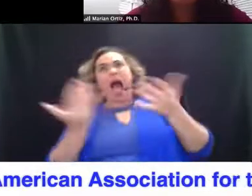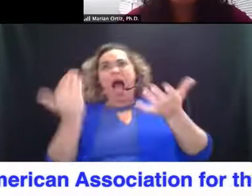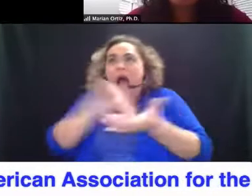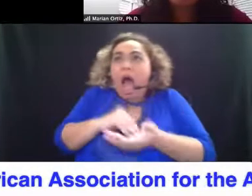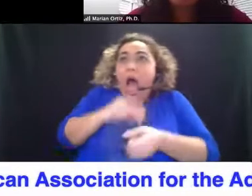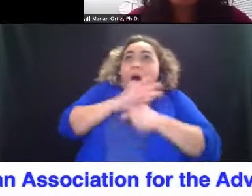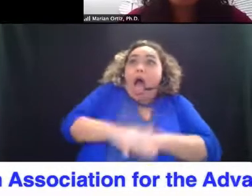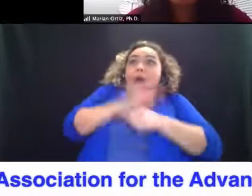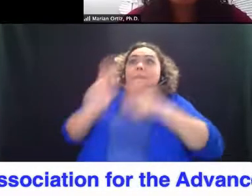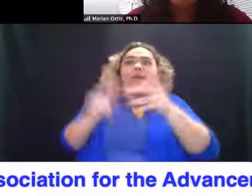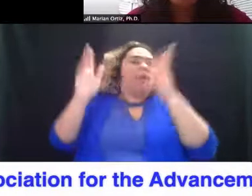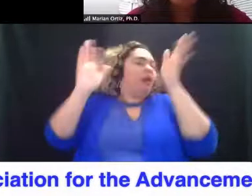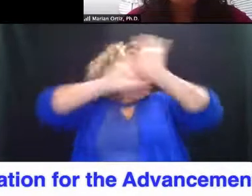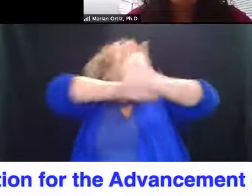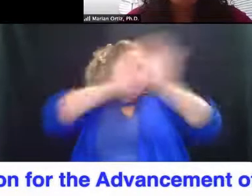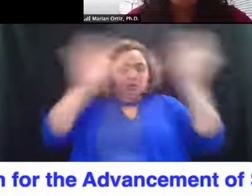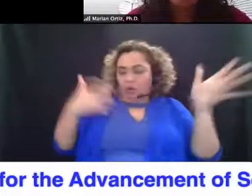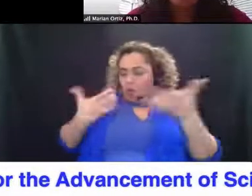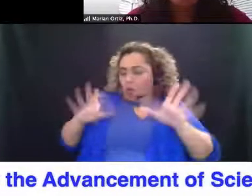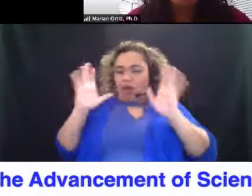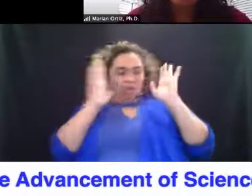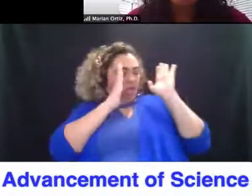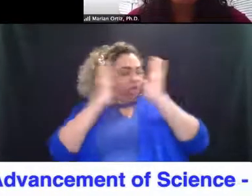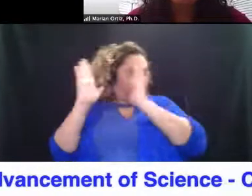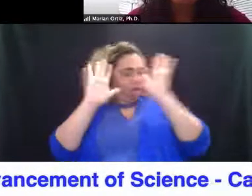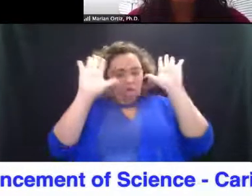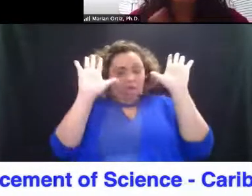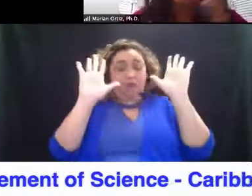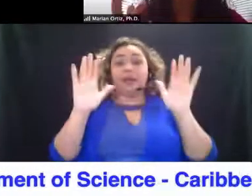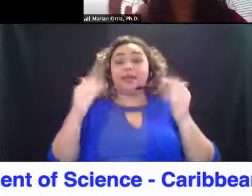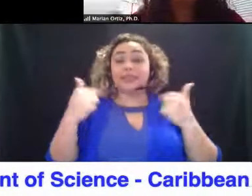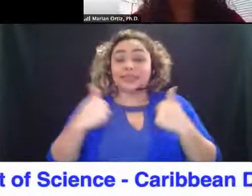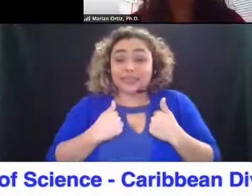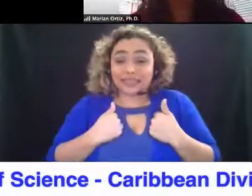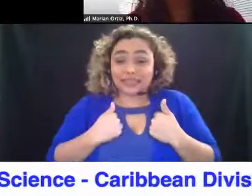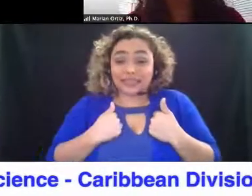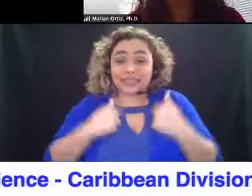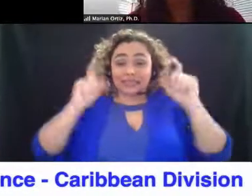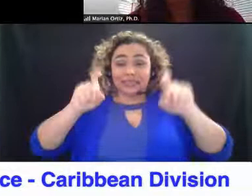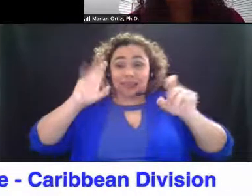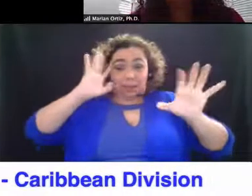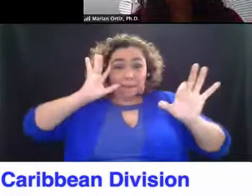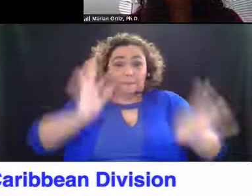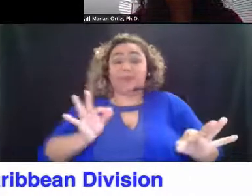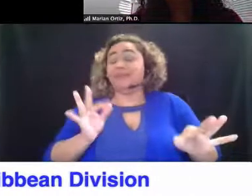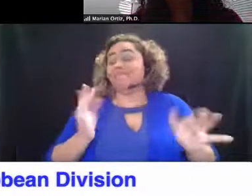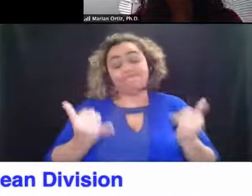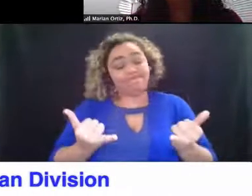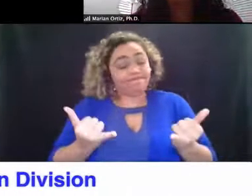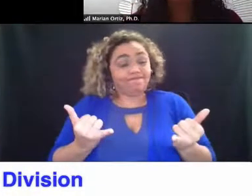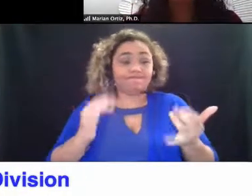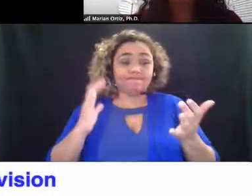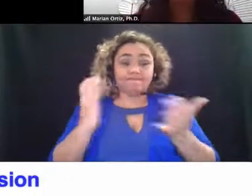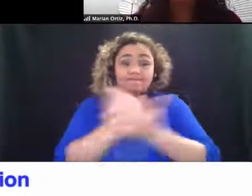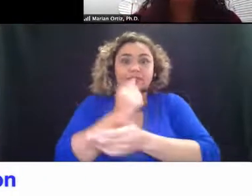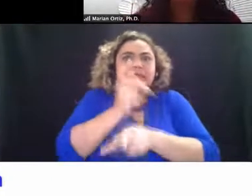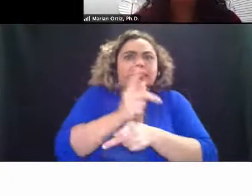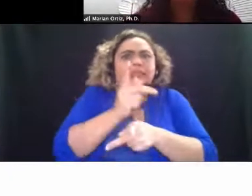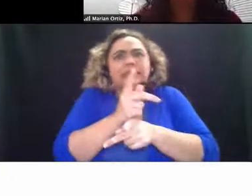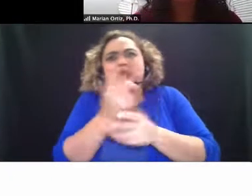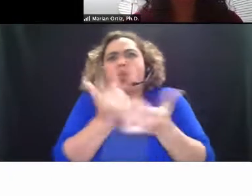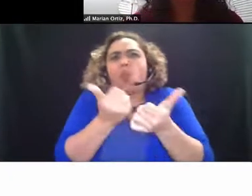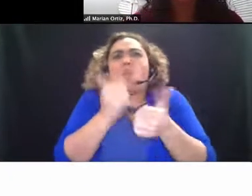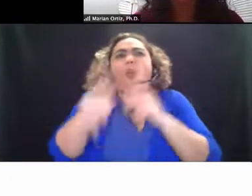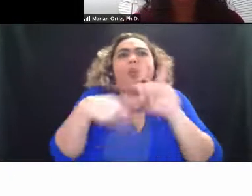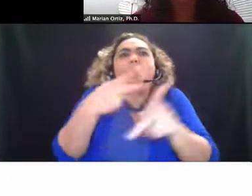stressor for people. So the way that we needed to make that decision at some point, and be very careful at what point we needed to